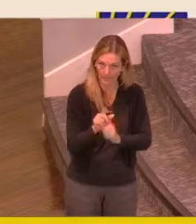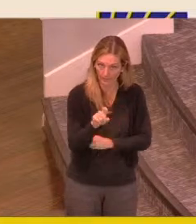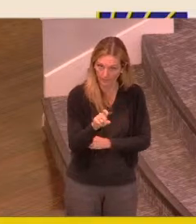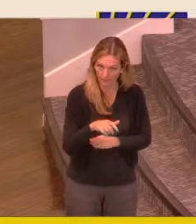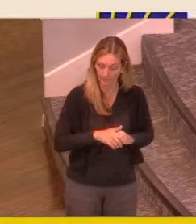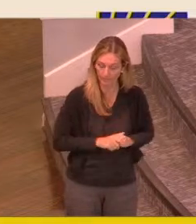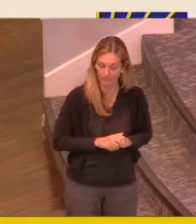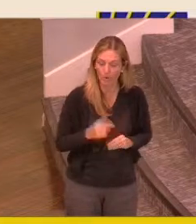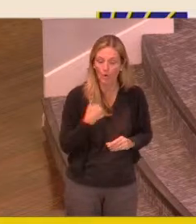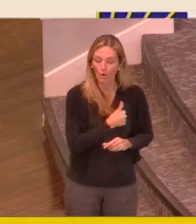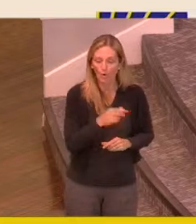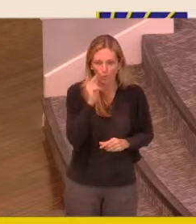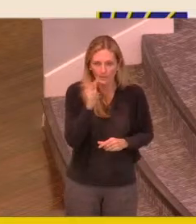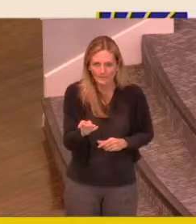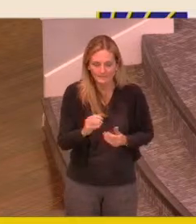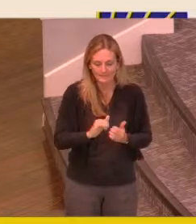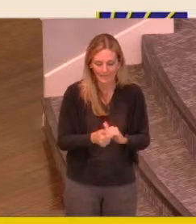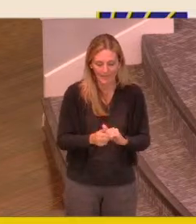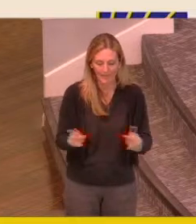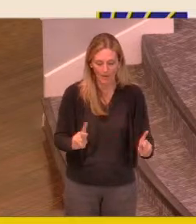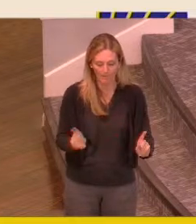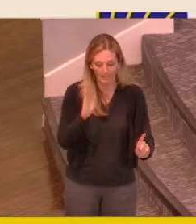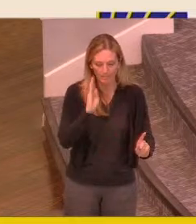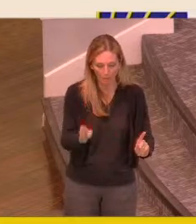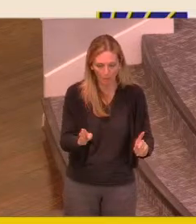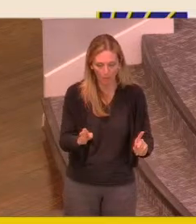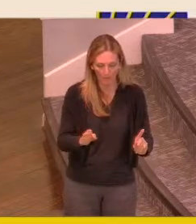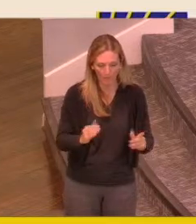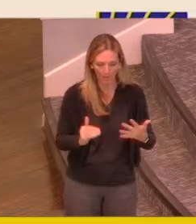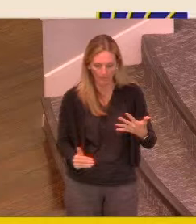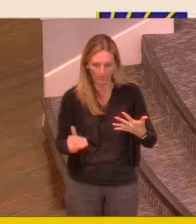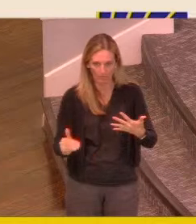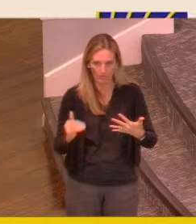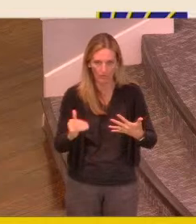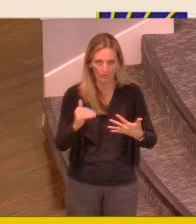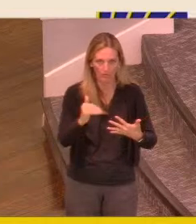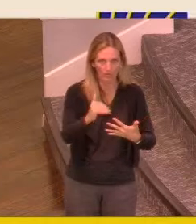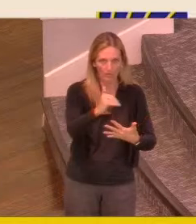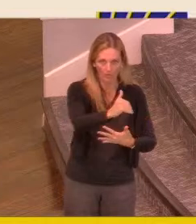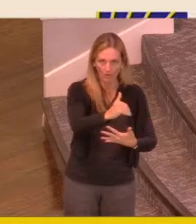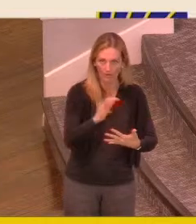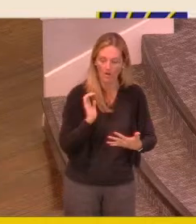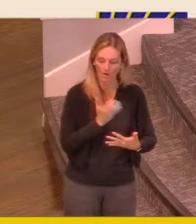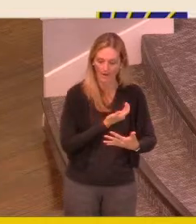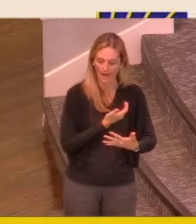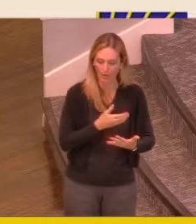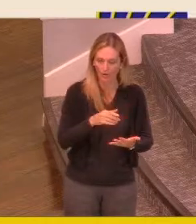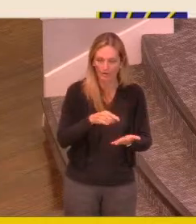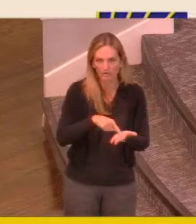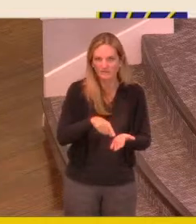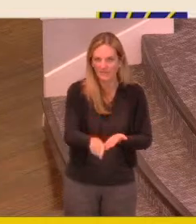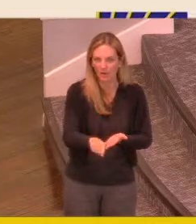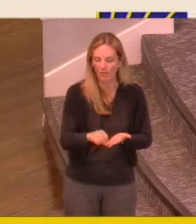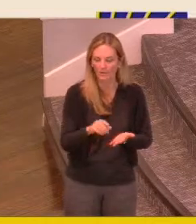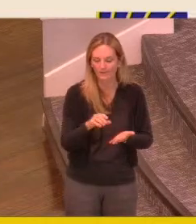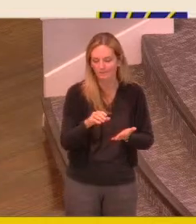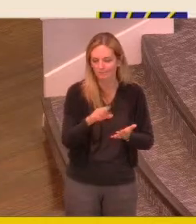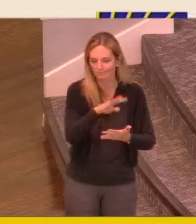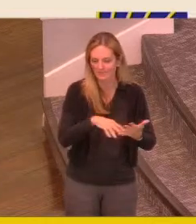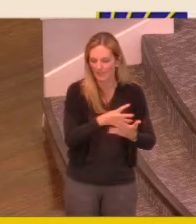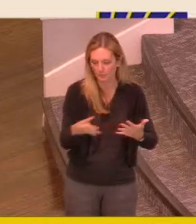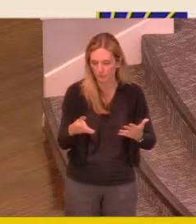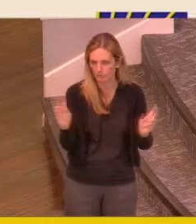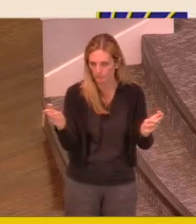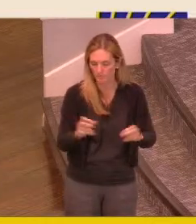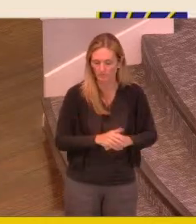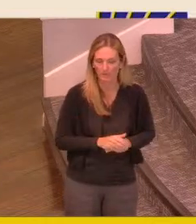how individuals progress through the steps on our salary schedule. And we also needed to make sure that we